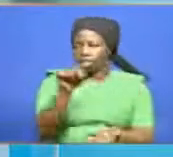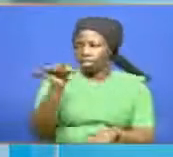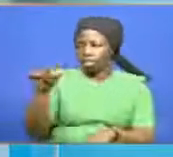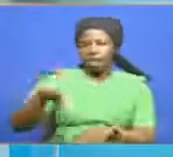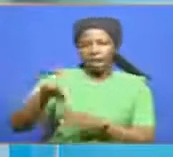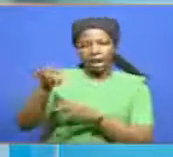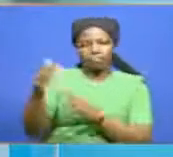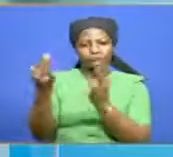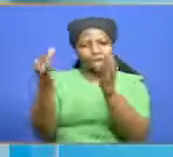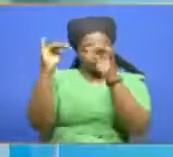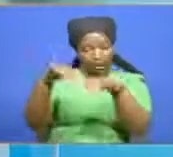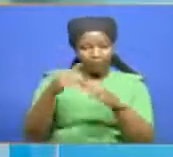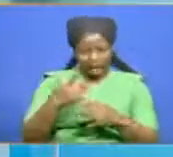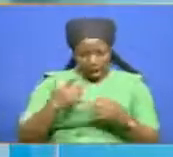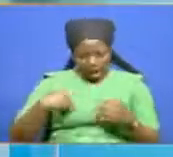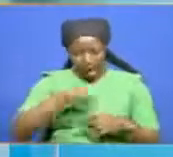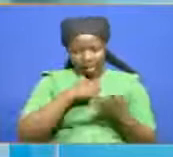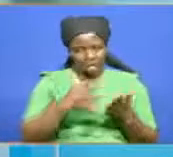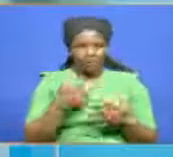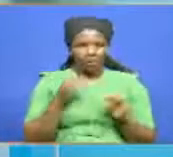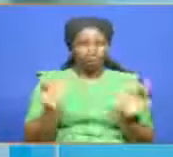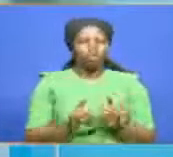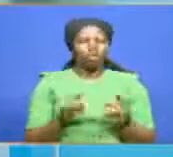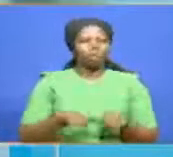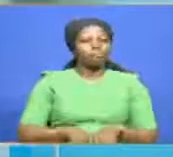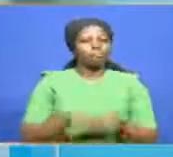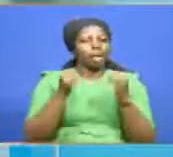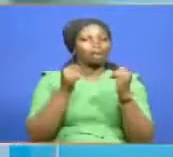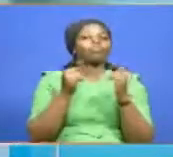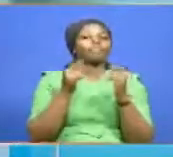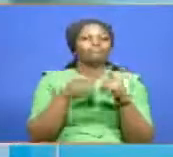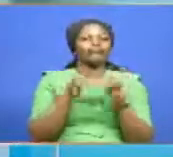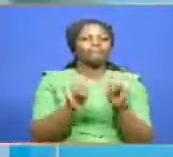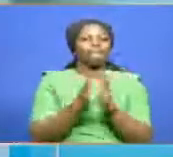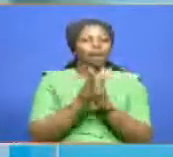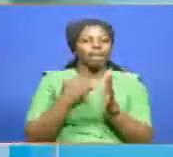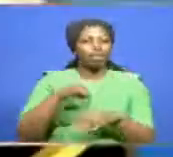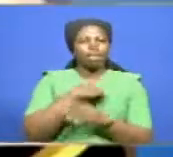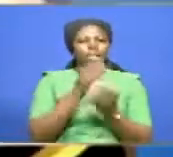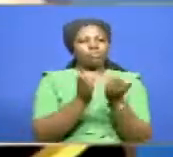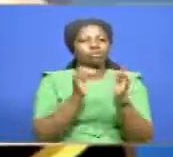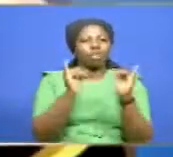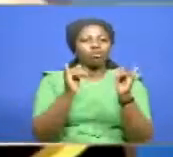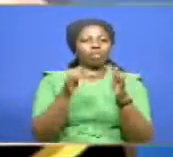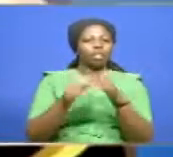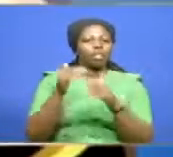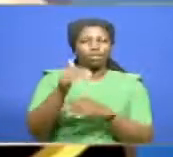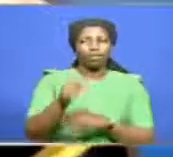county assemblies. We are now taking a short breather. Stay with us. Business News is up next.